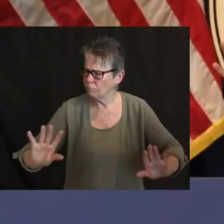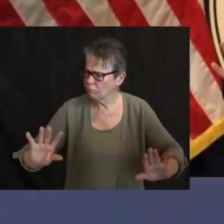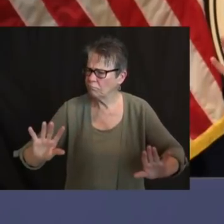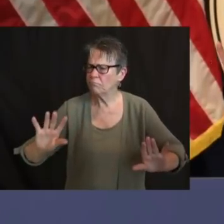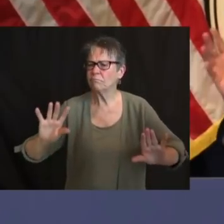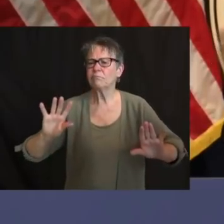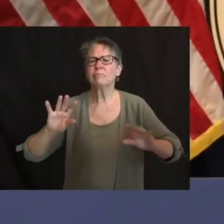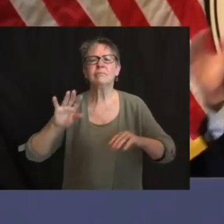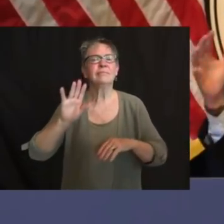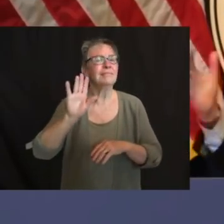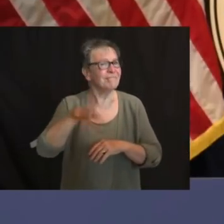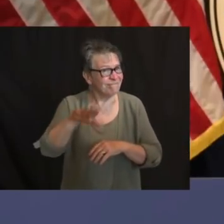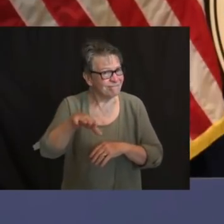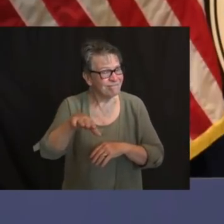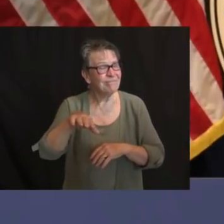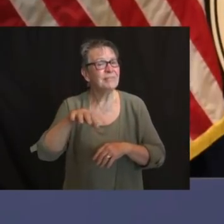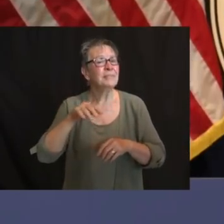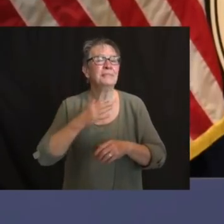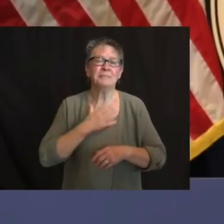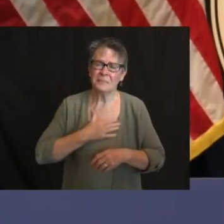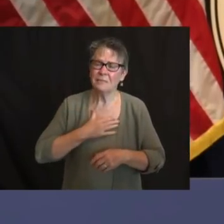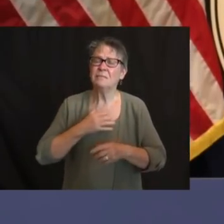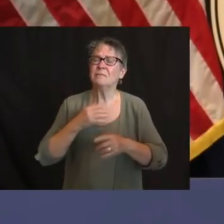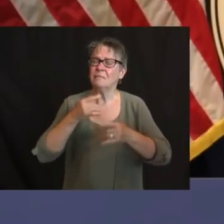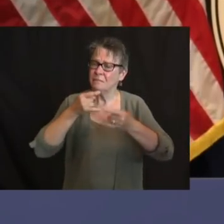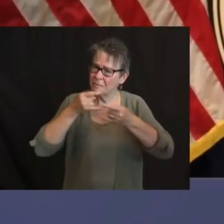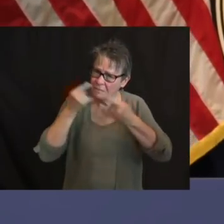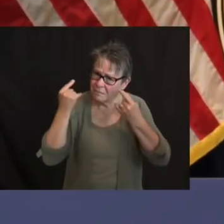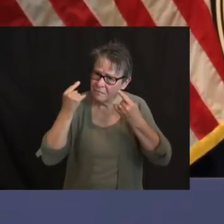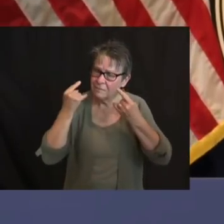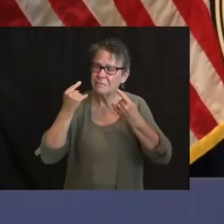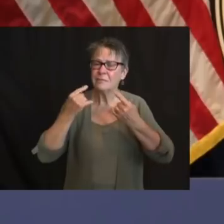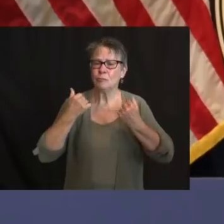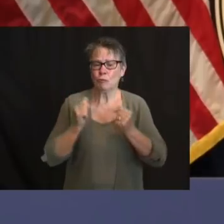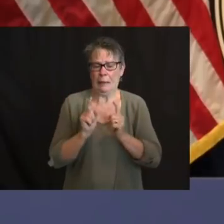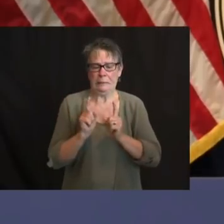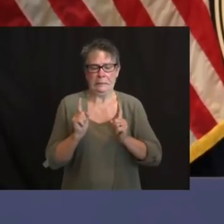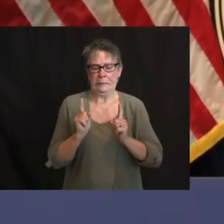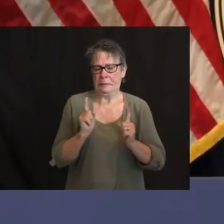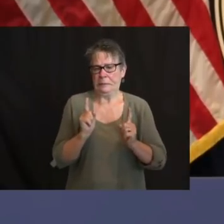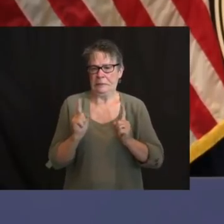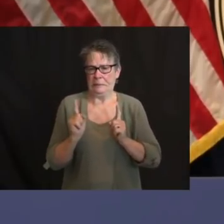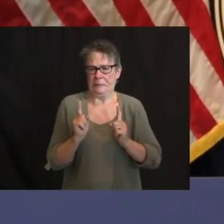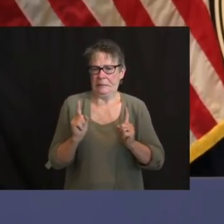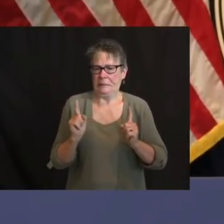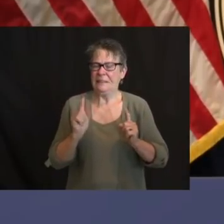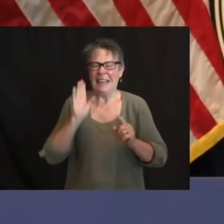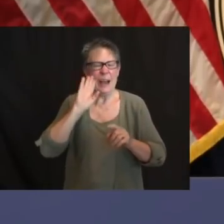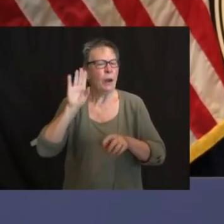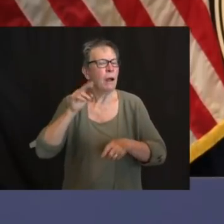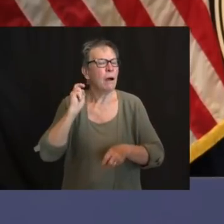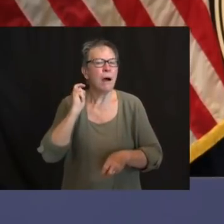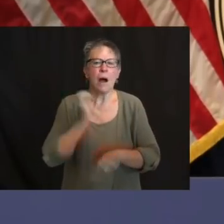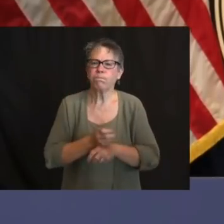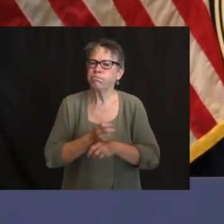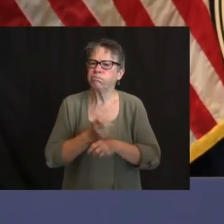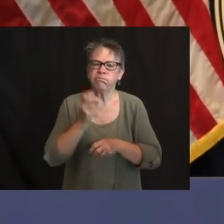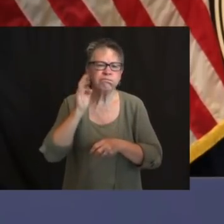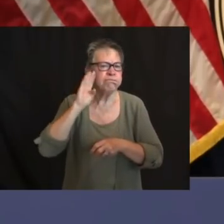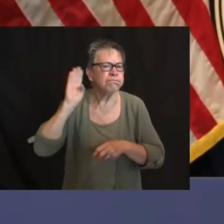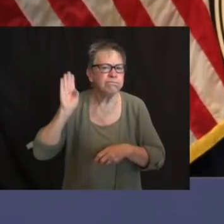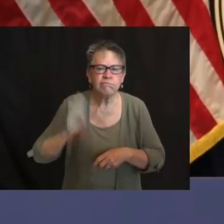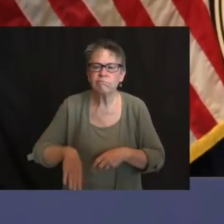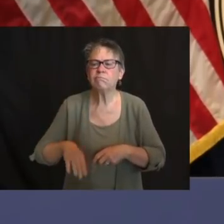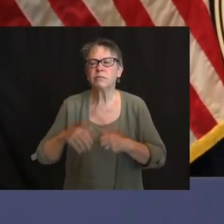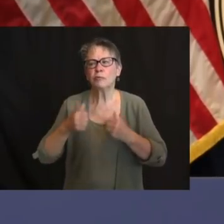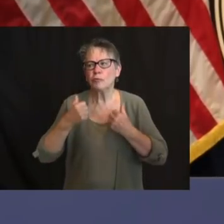social distancing, I know is hard, but do your level best and wash up and test up. So thank you. I think we're going to